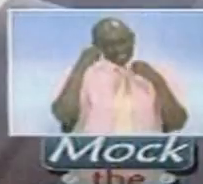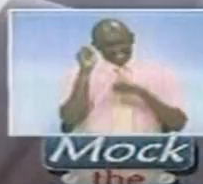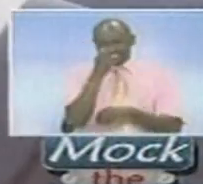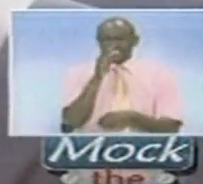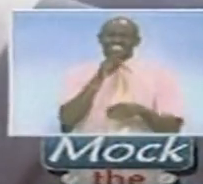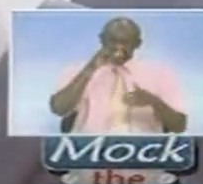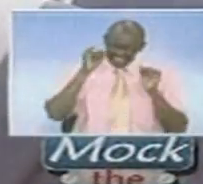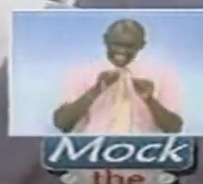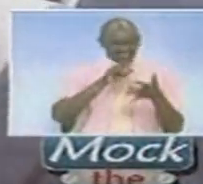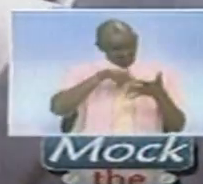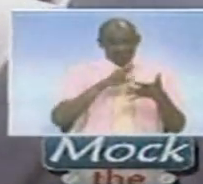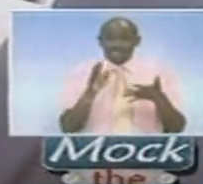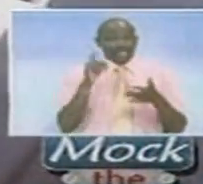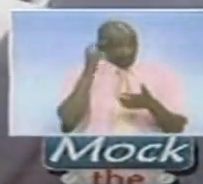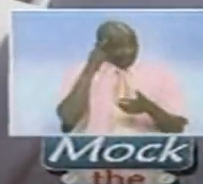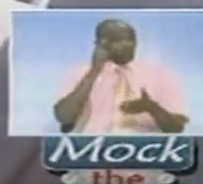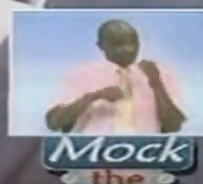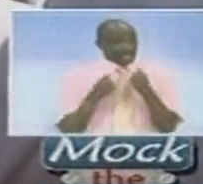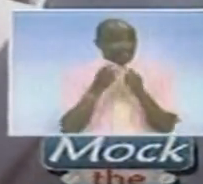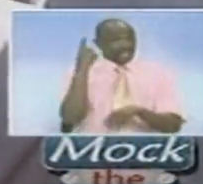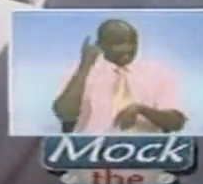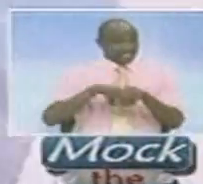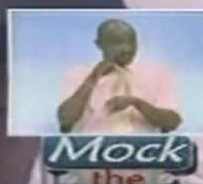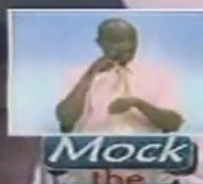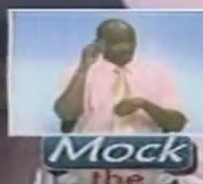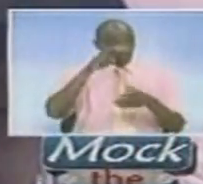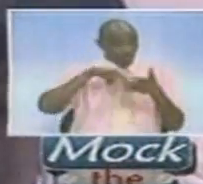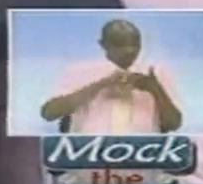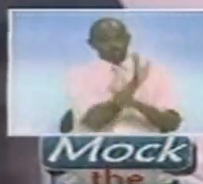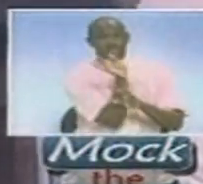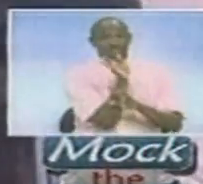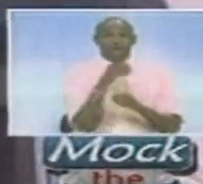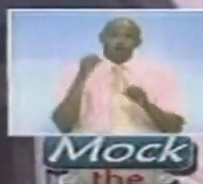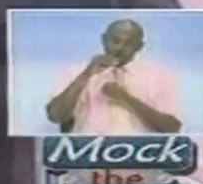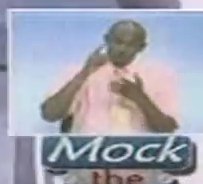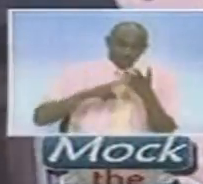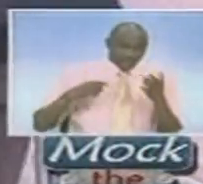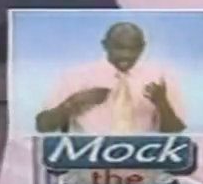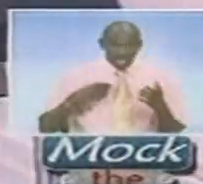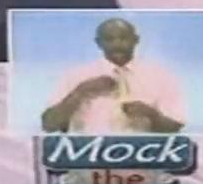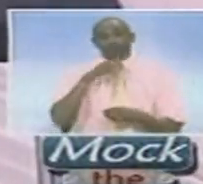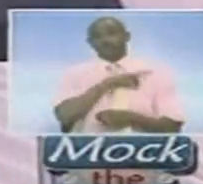script. Remember what happened the last time you didn't stick to your script? Oh, what a